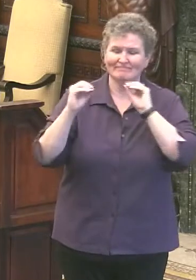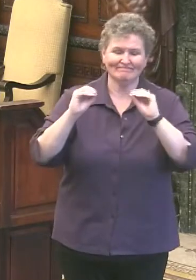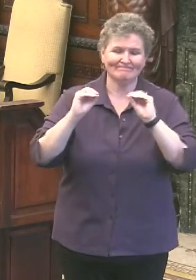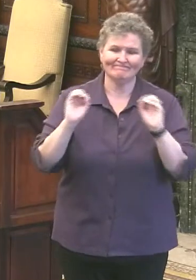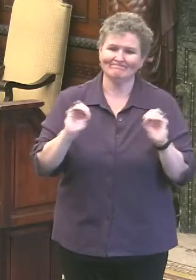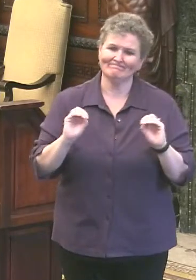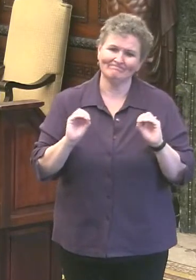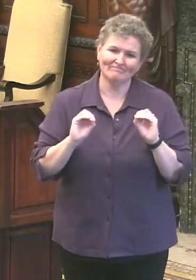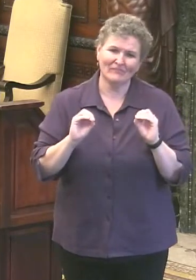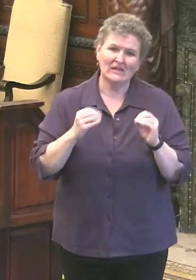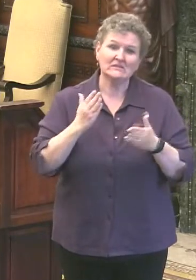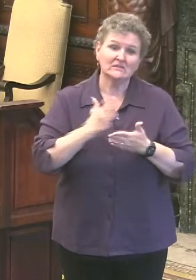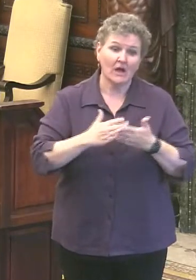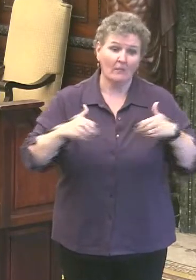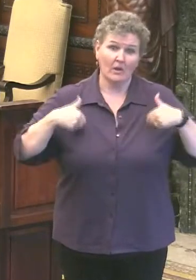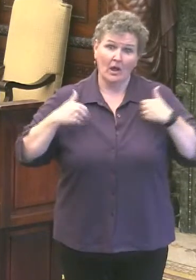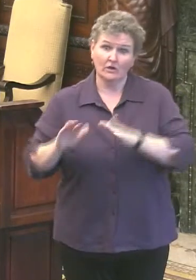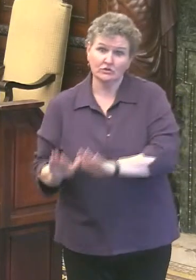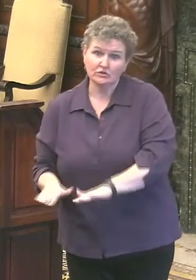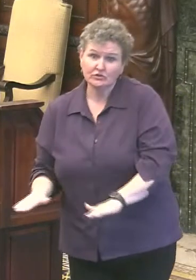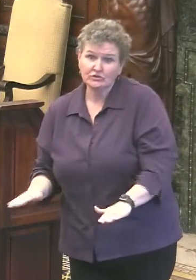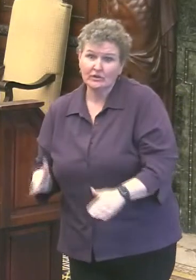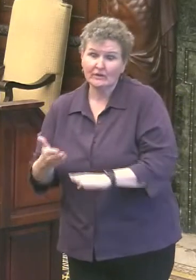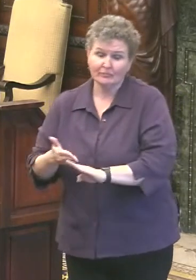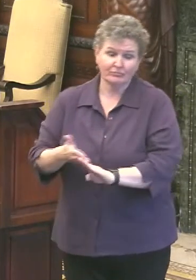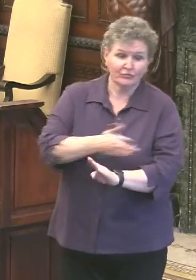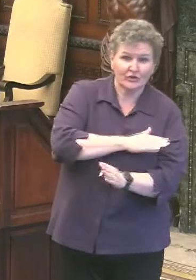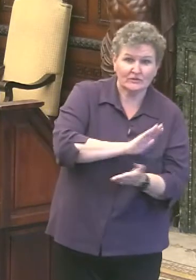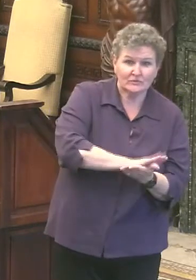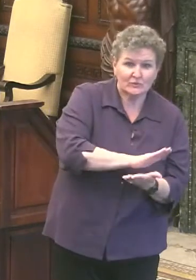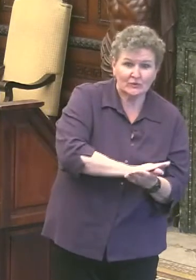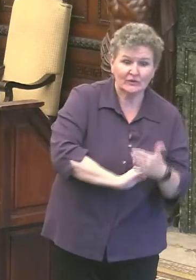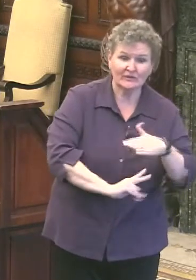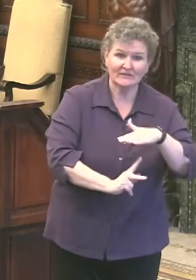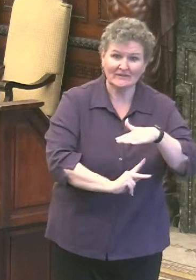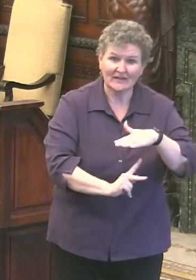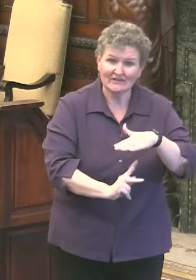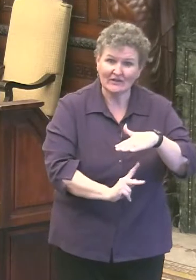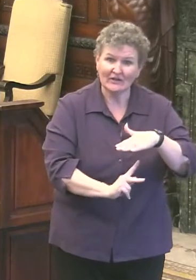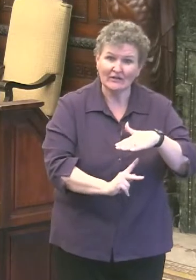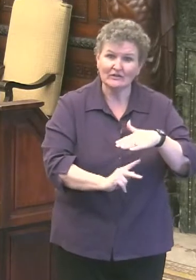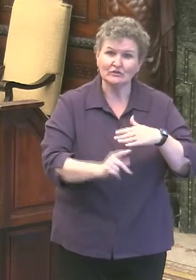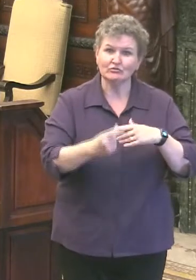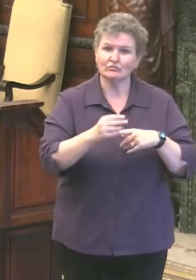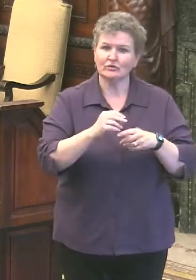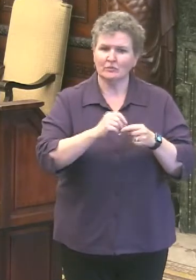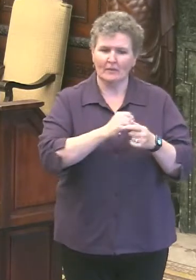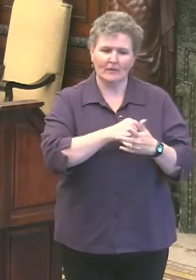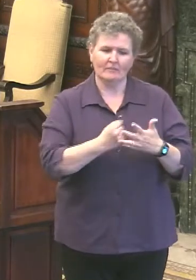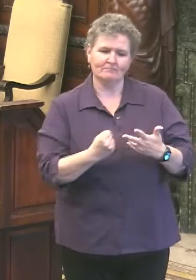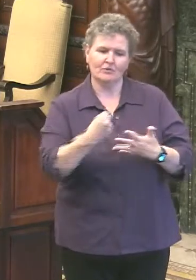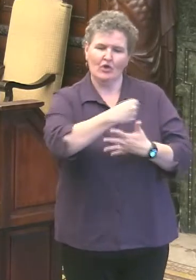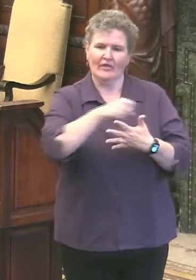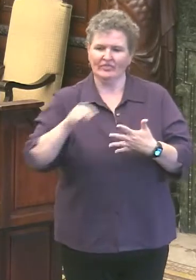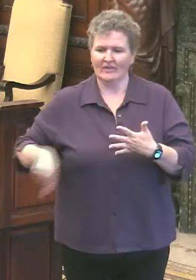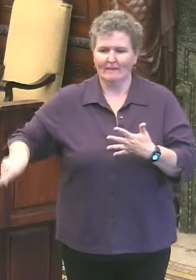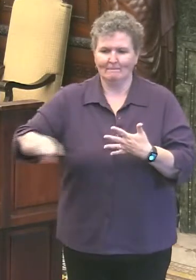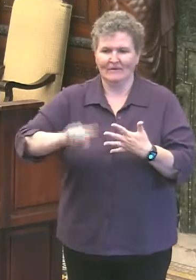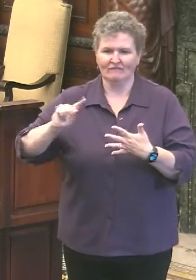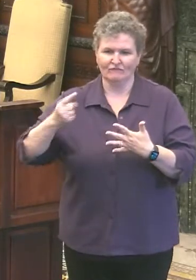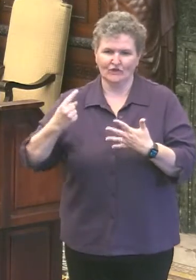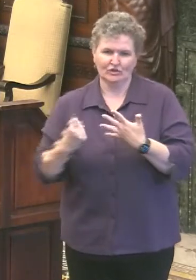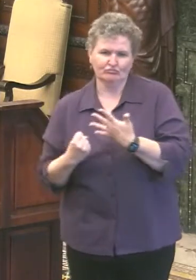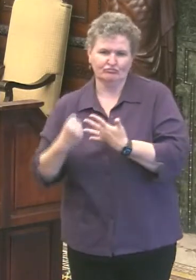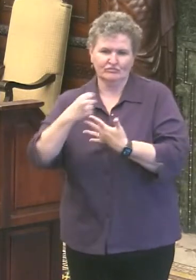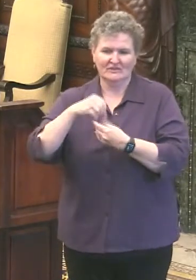pre-K, kindergarten, and first grade. Those are the children that we're prioritizing to be in front of individuals. And then